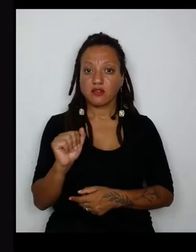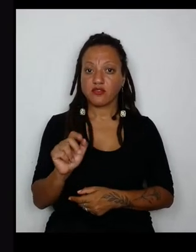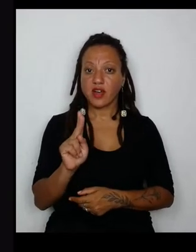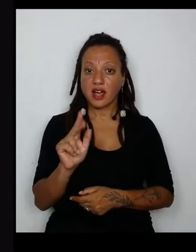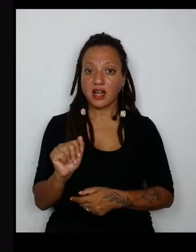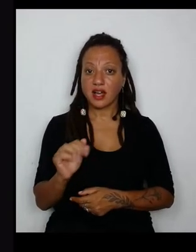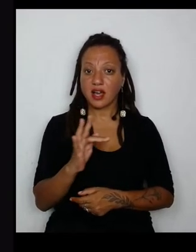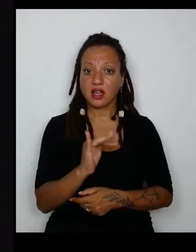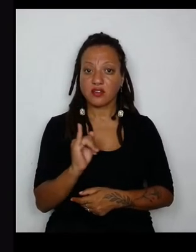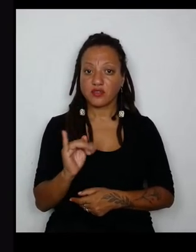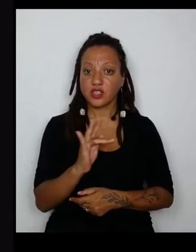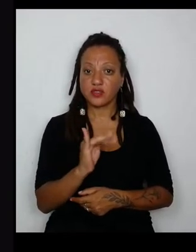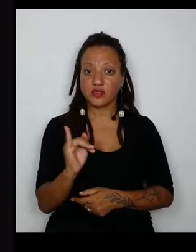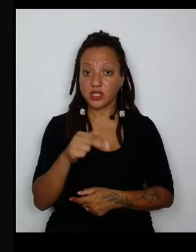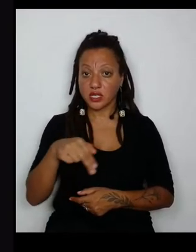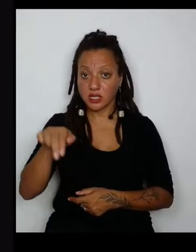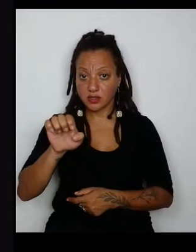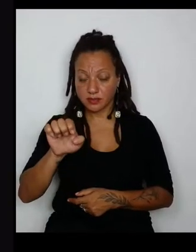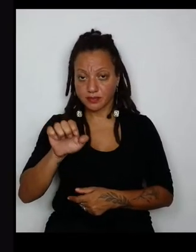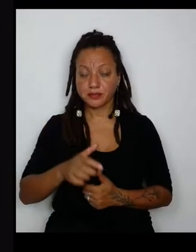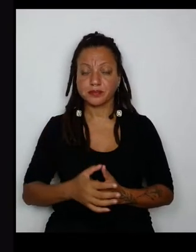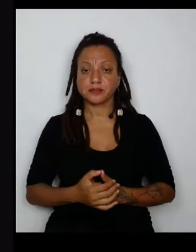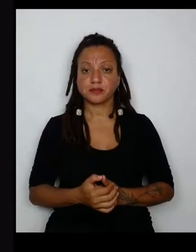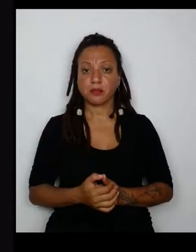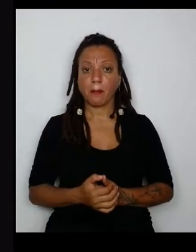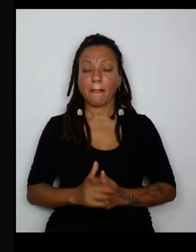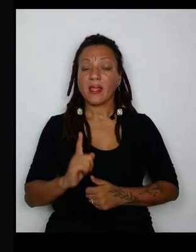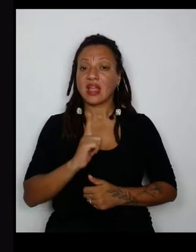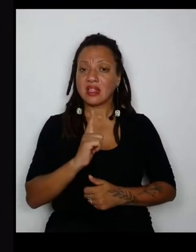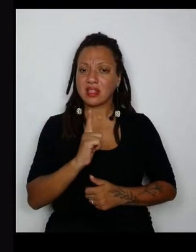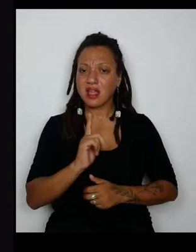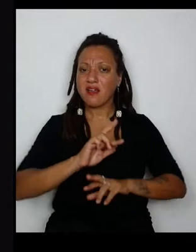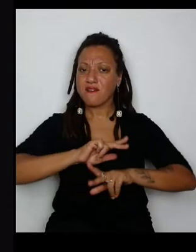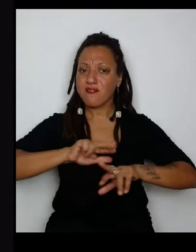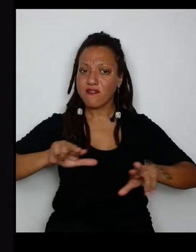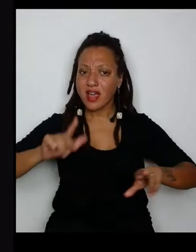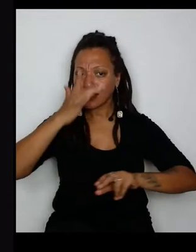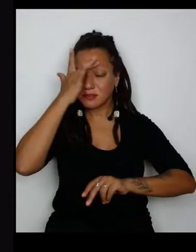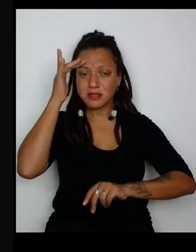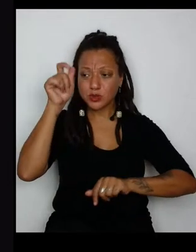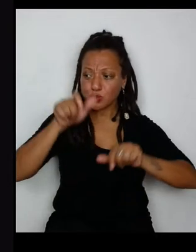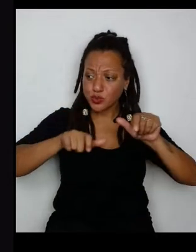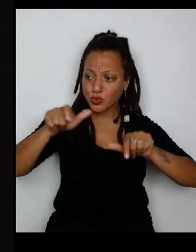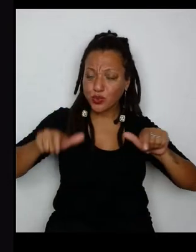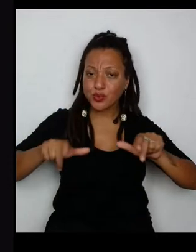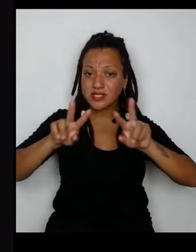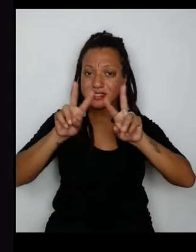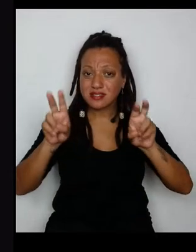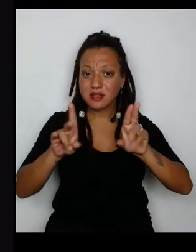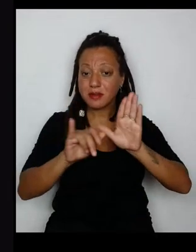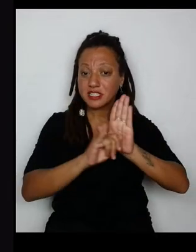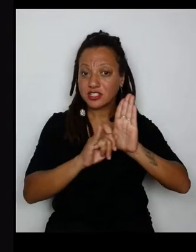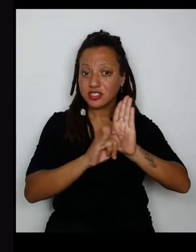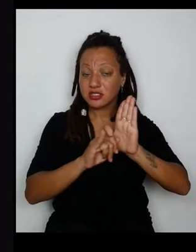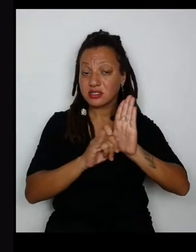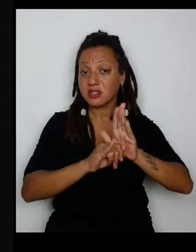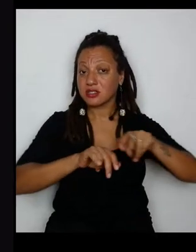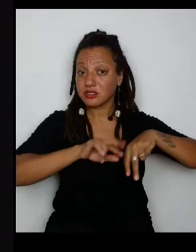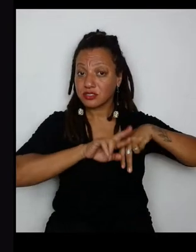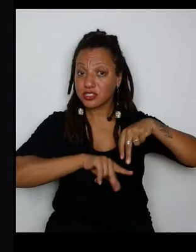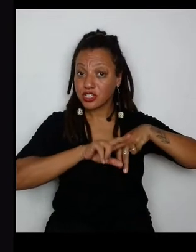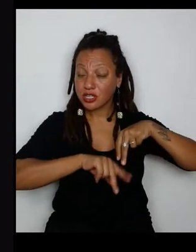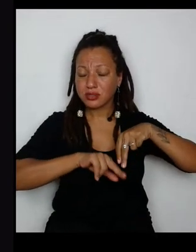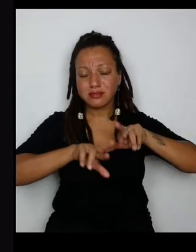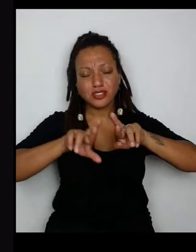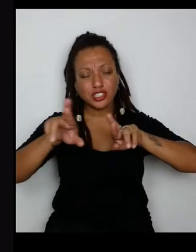uh gender identities diverse gender identities um and the last two artists that i'm